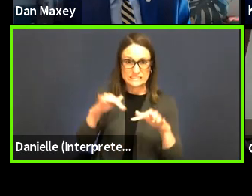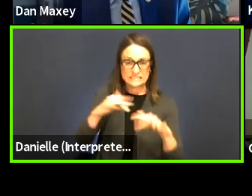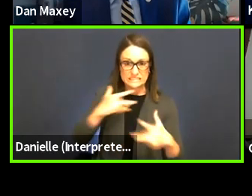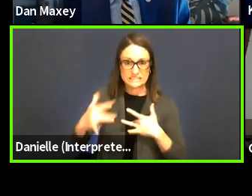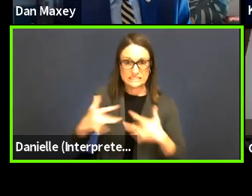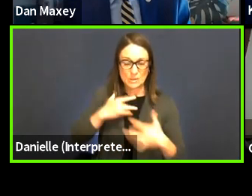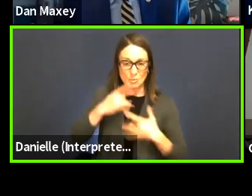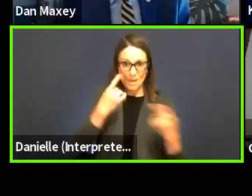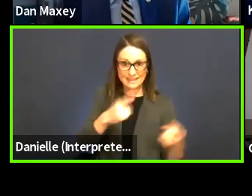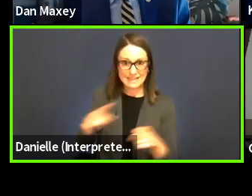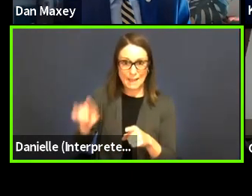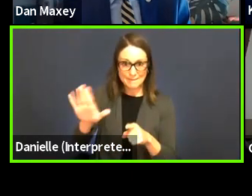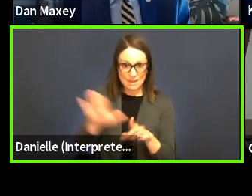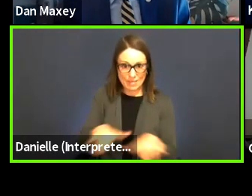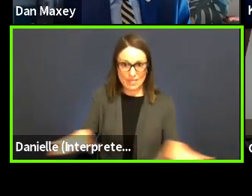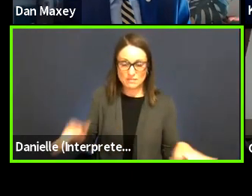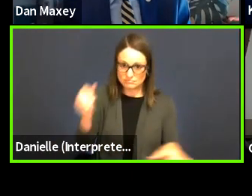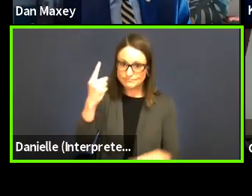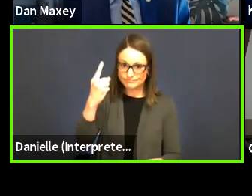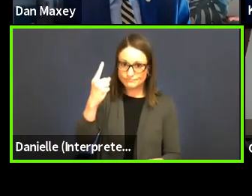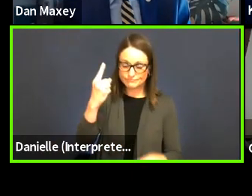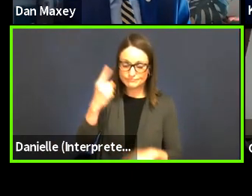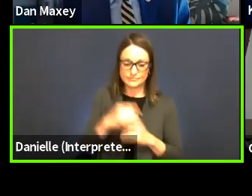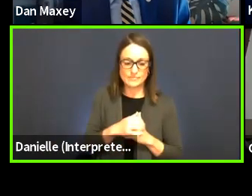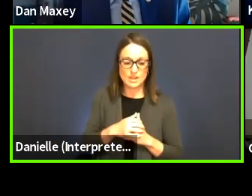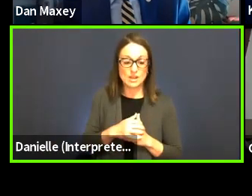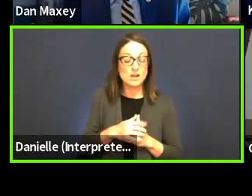So I do think in the long term,